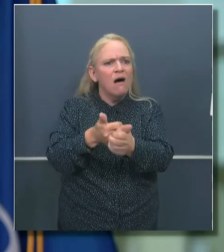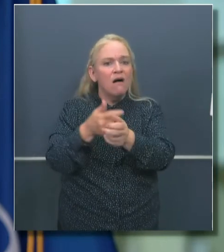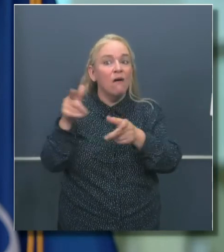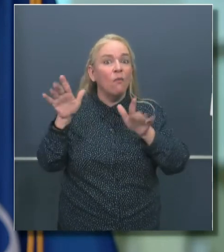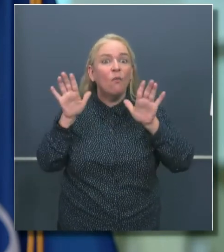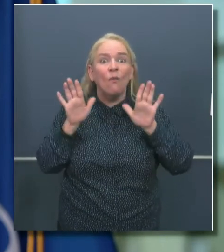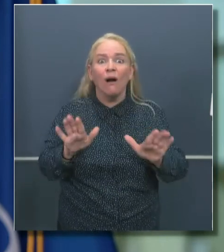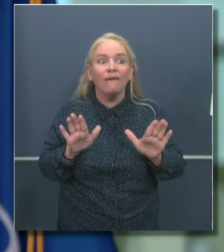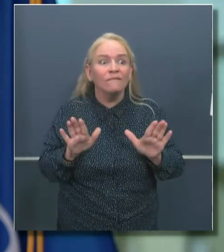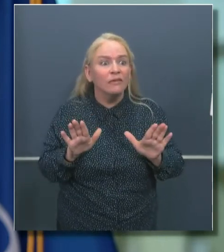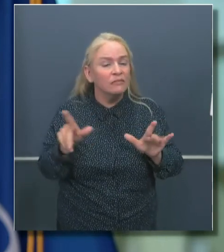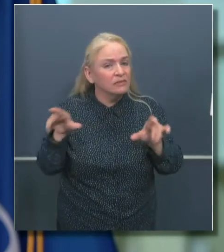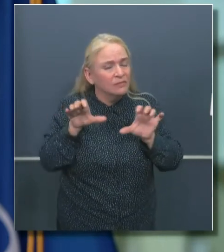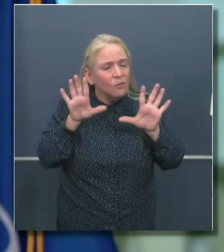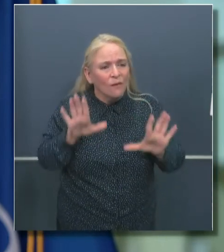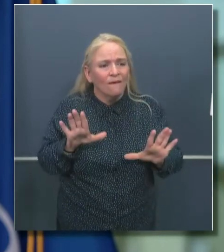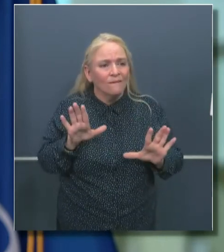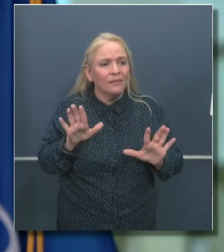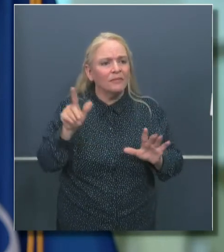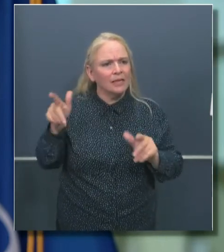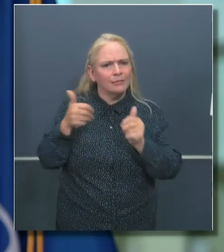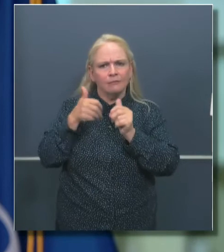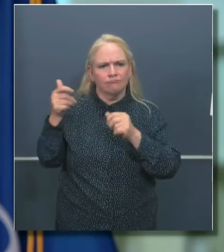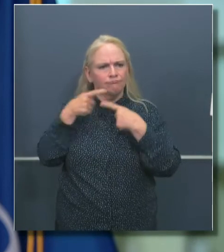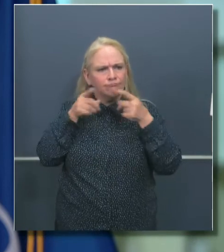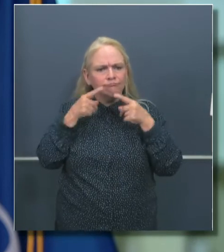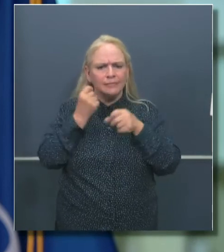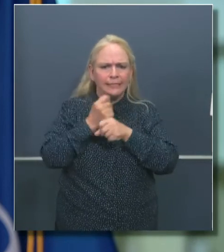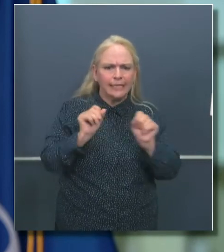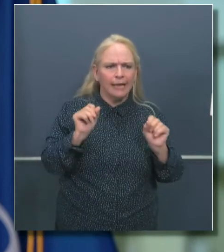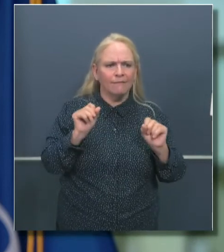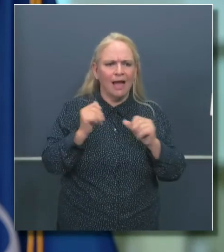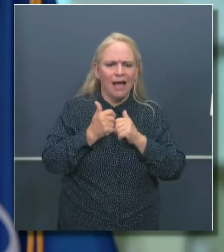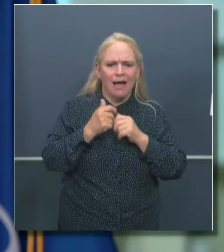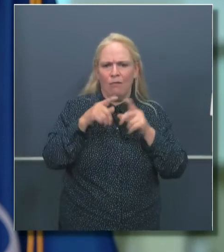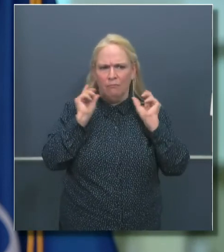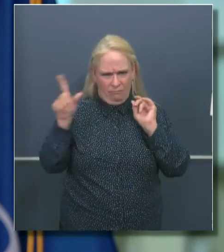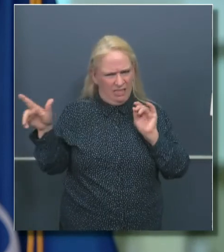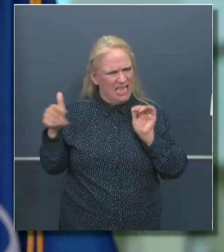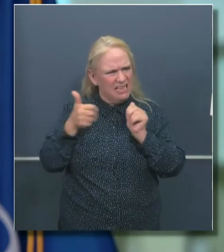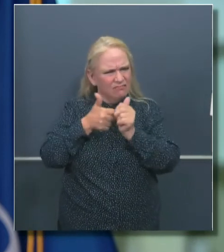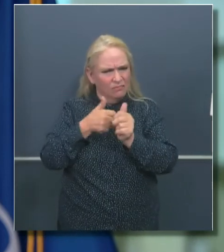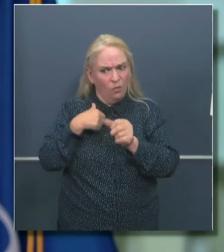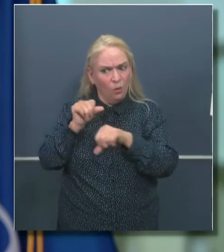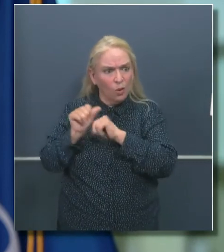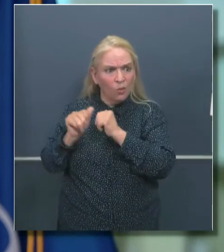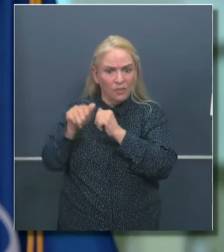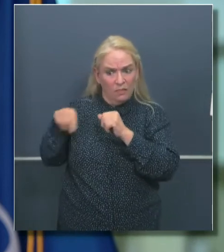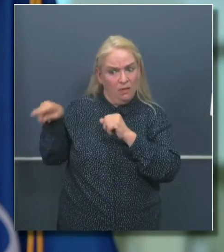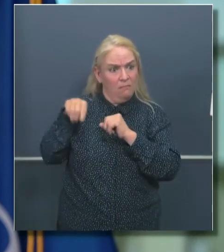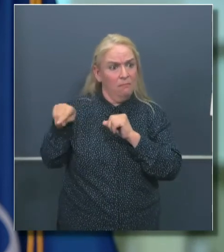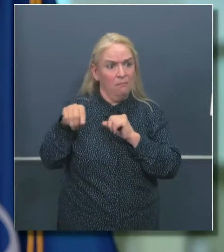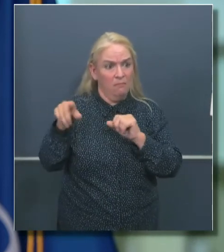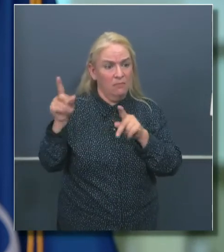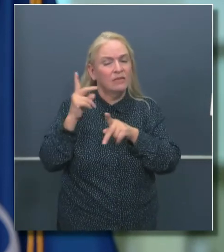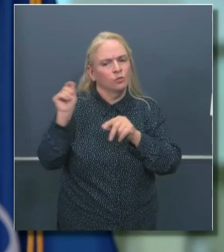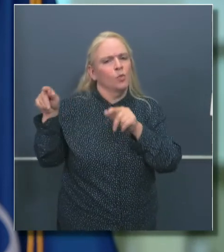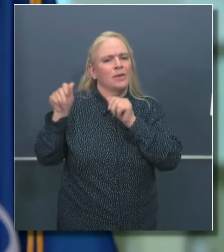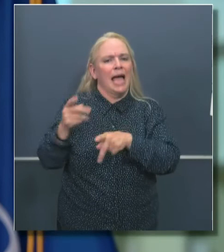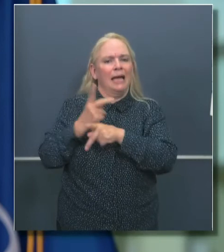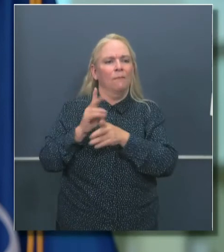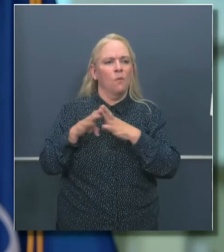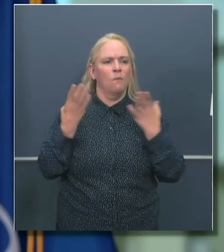it relates to how to effectively and safely reopen. So we're working with them as well. I made it clear yesterday,